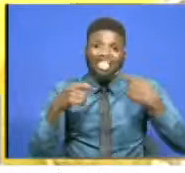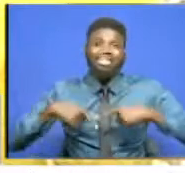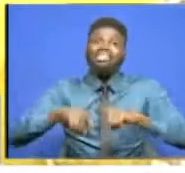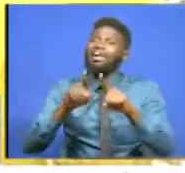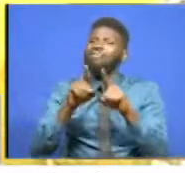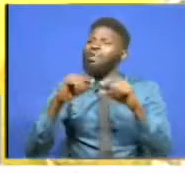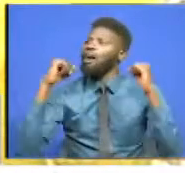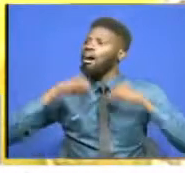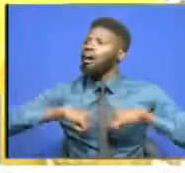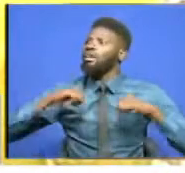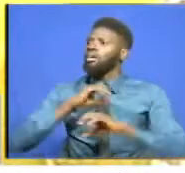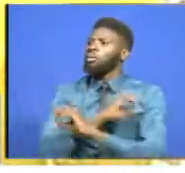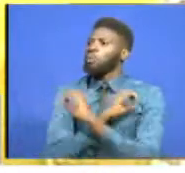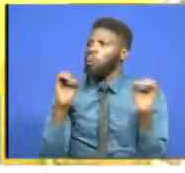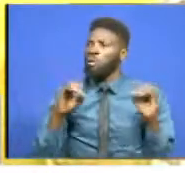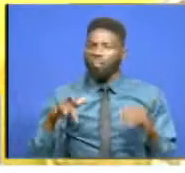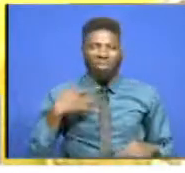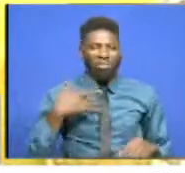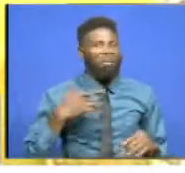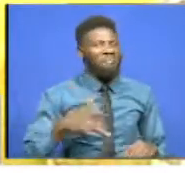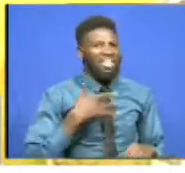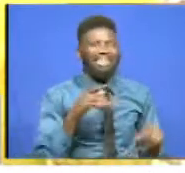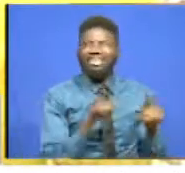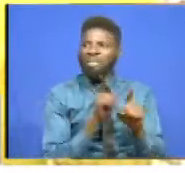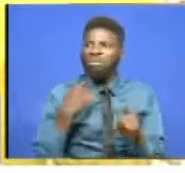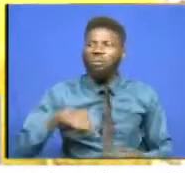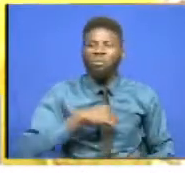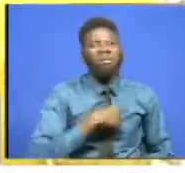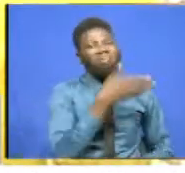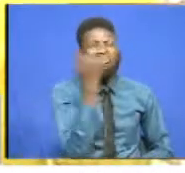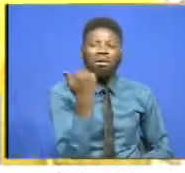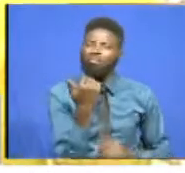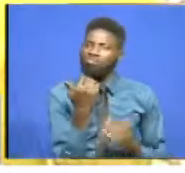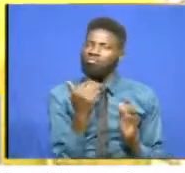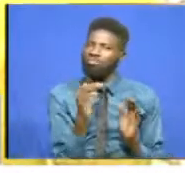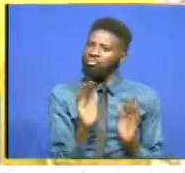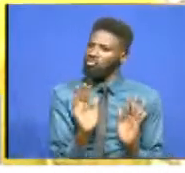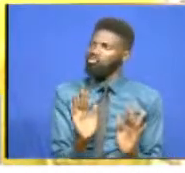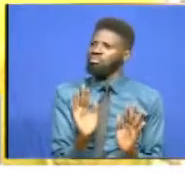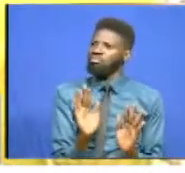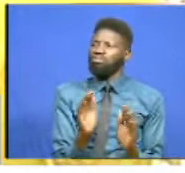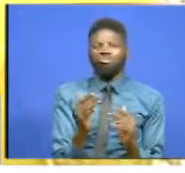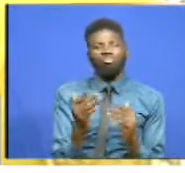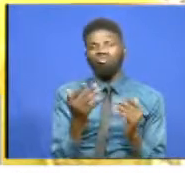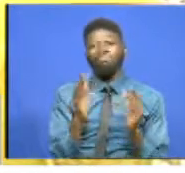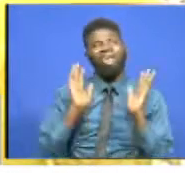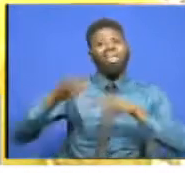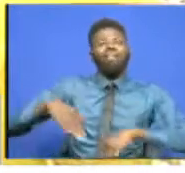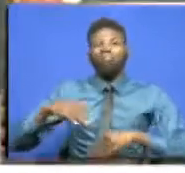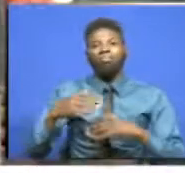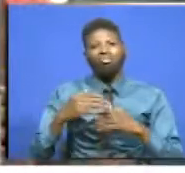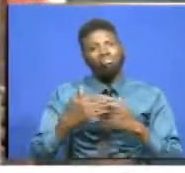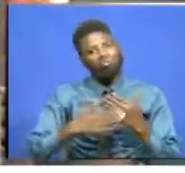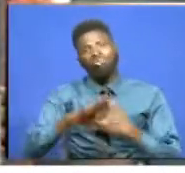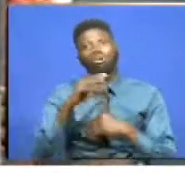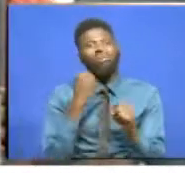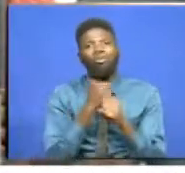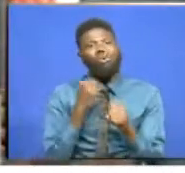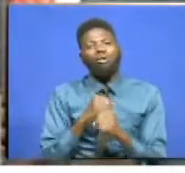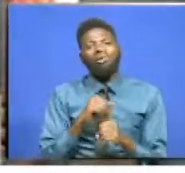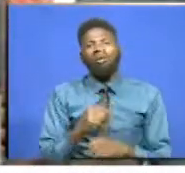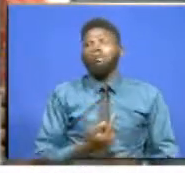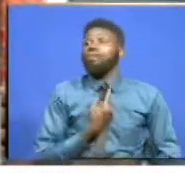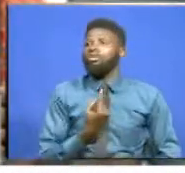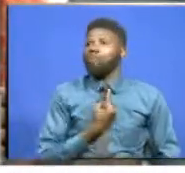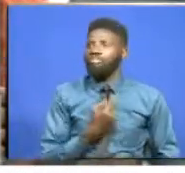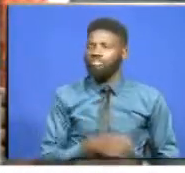people feel like we should just hold on and push on and forge on. Steve earlier suggested that, you know,